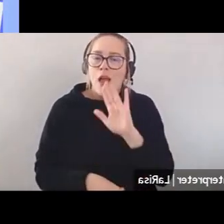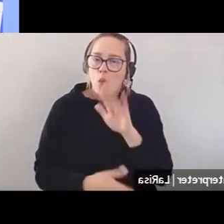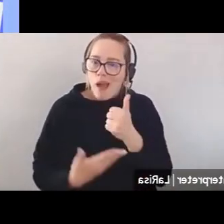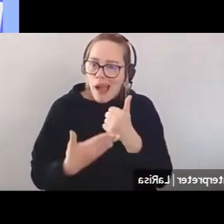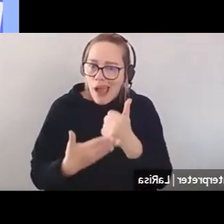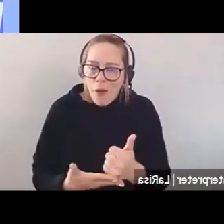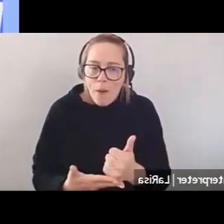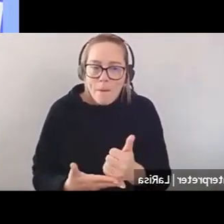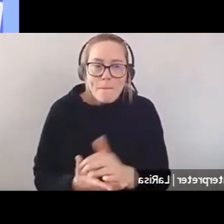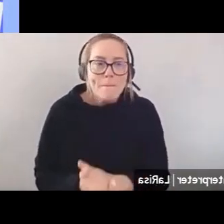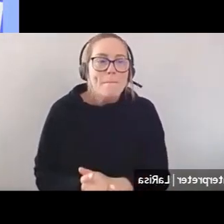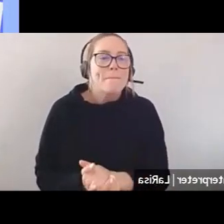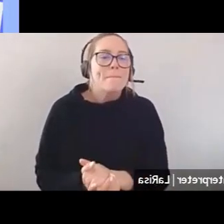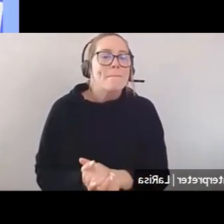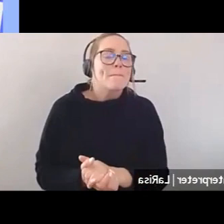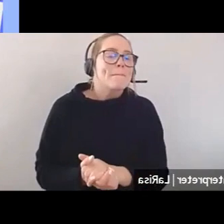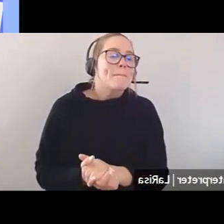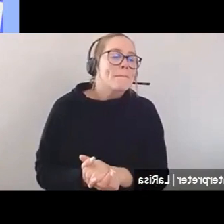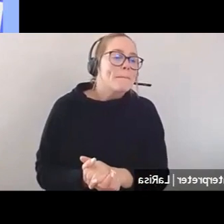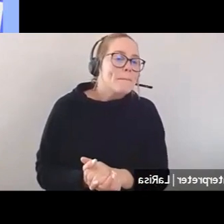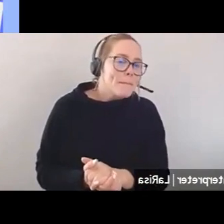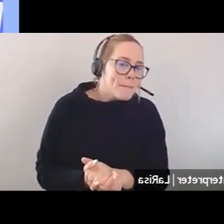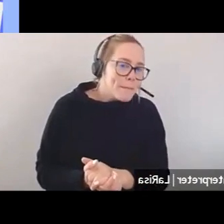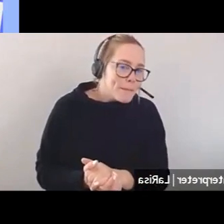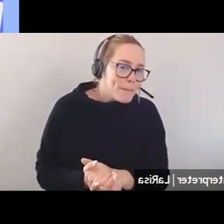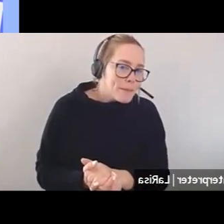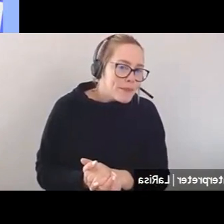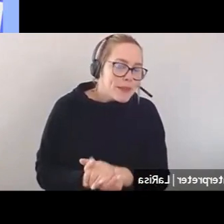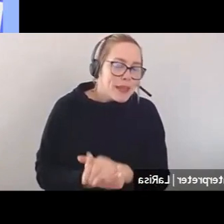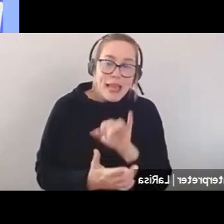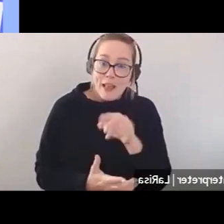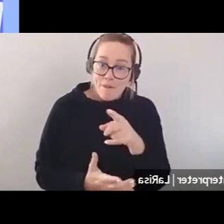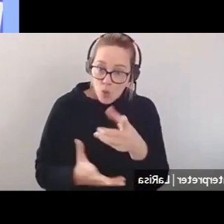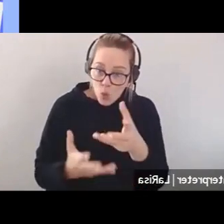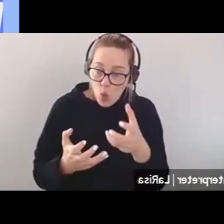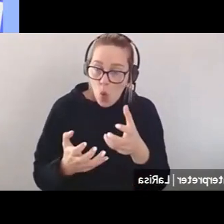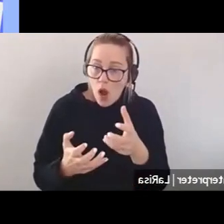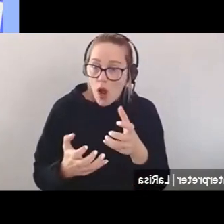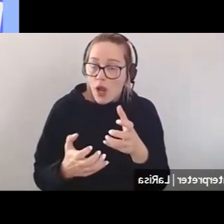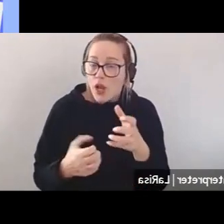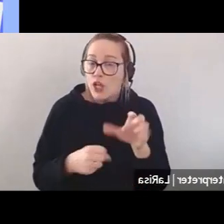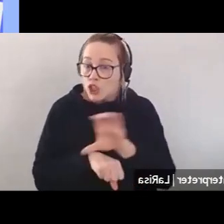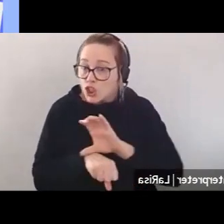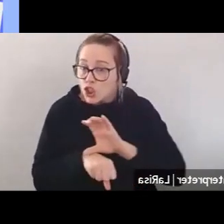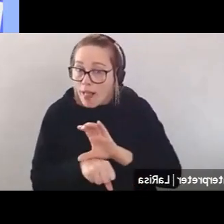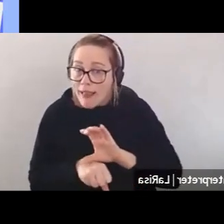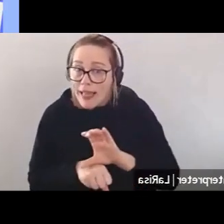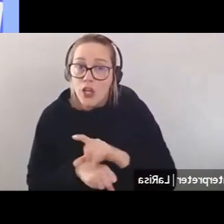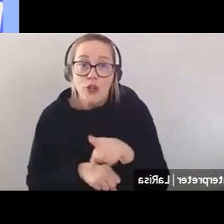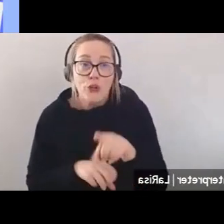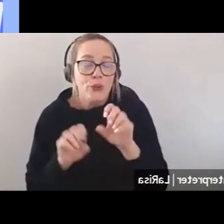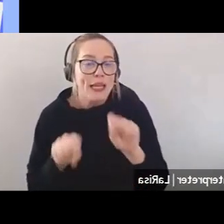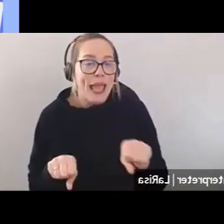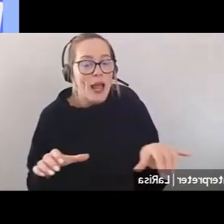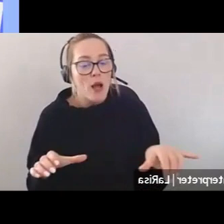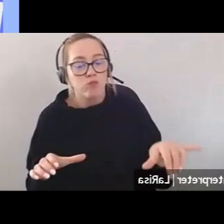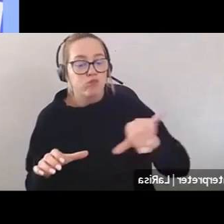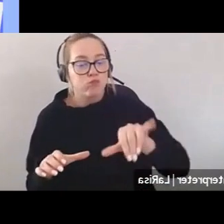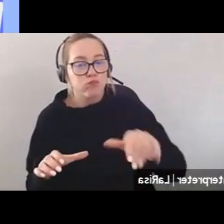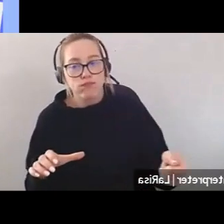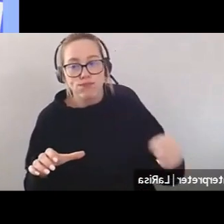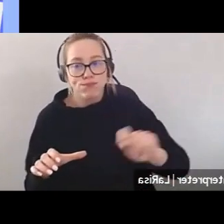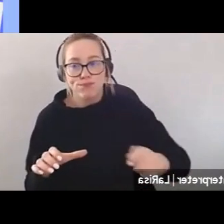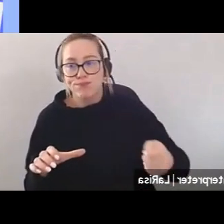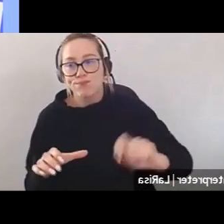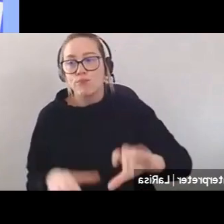plant butter, and the buttercream frosting will turn out a lot better. And if you want to make it chocolate, you can throw in